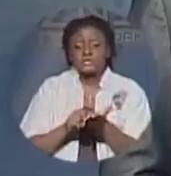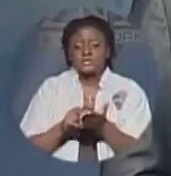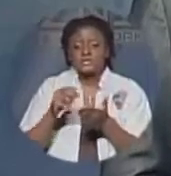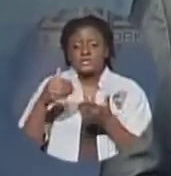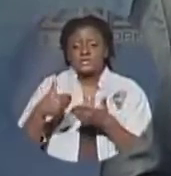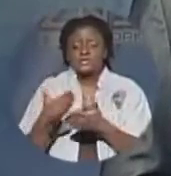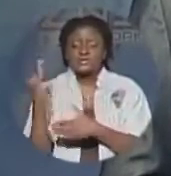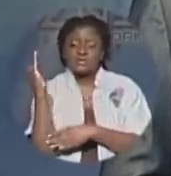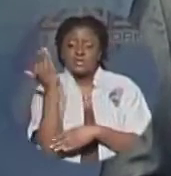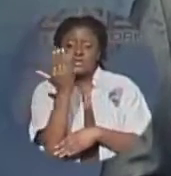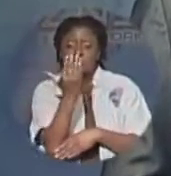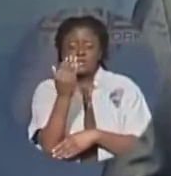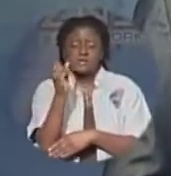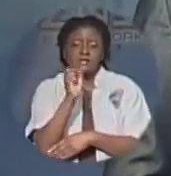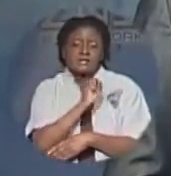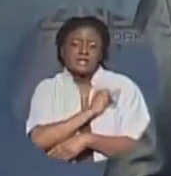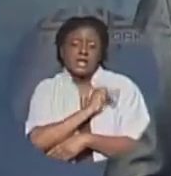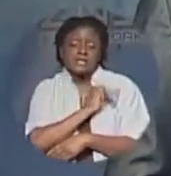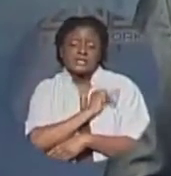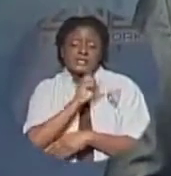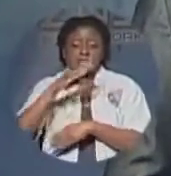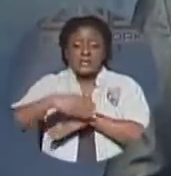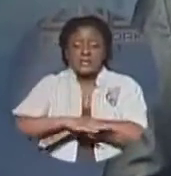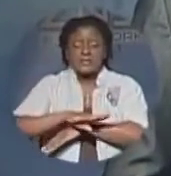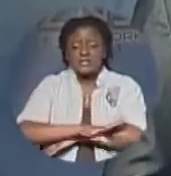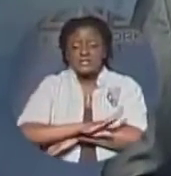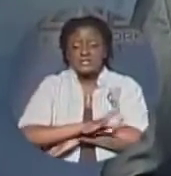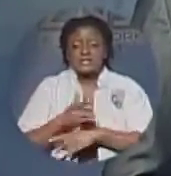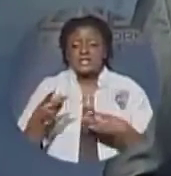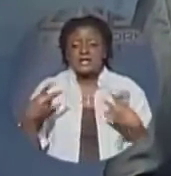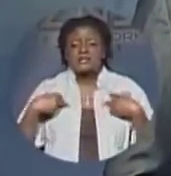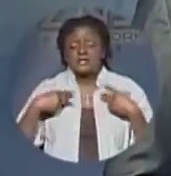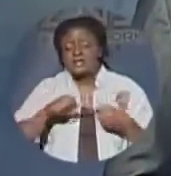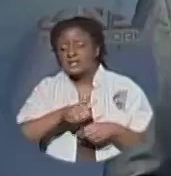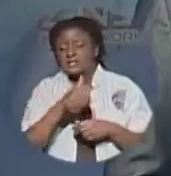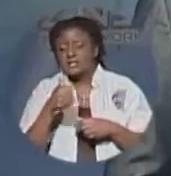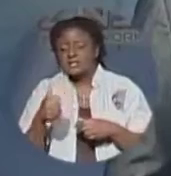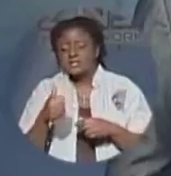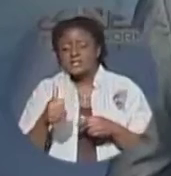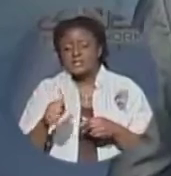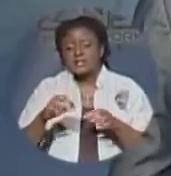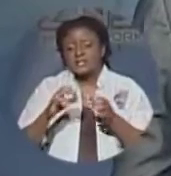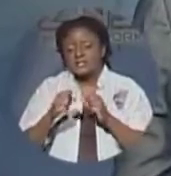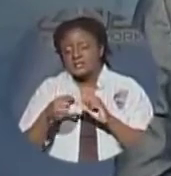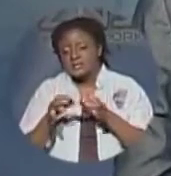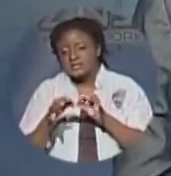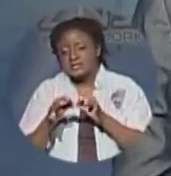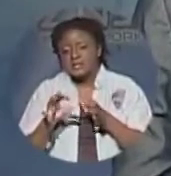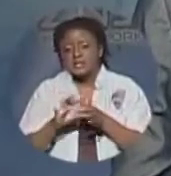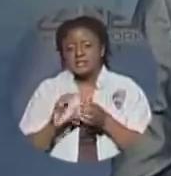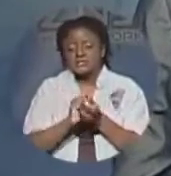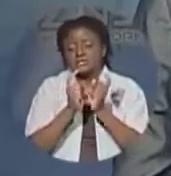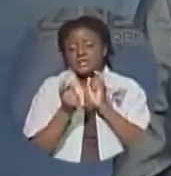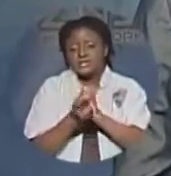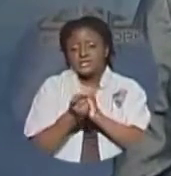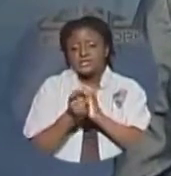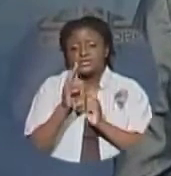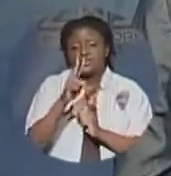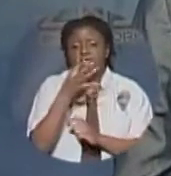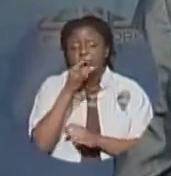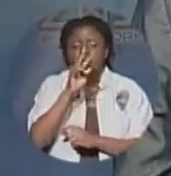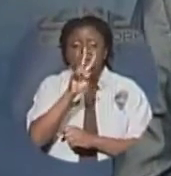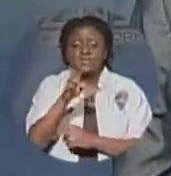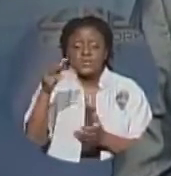The new look Saunders Beach is undergoing another round of enhancements. A $2.2 million contract between the government, the Bahamas